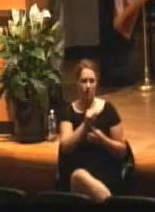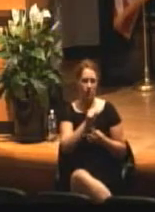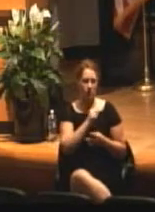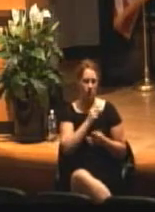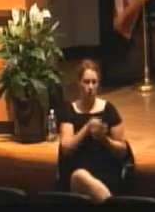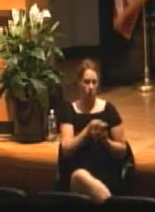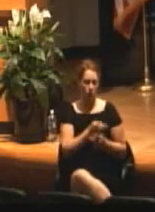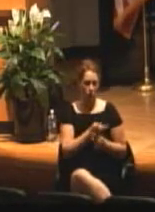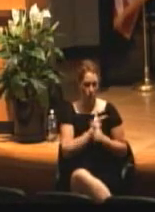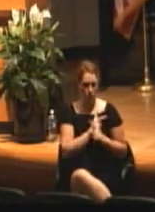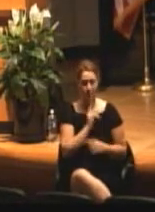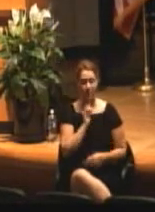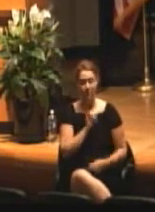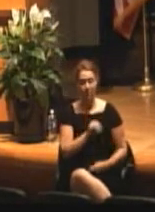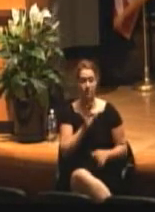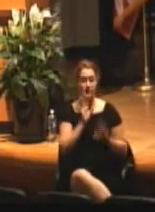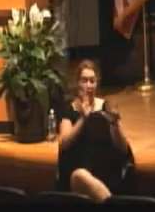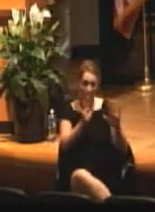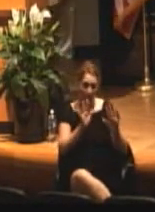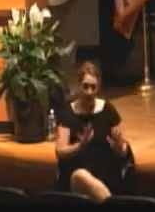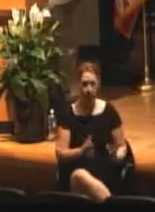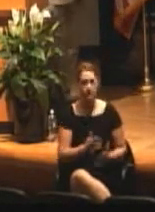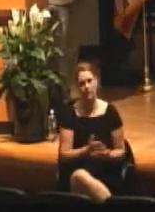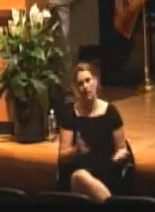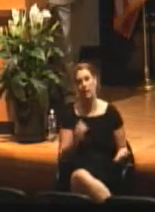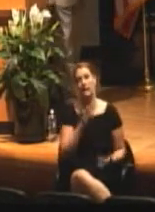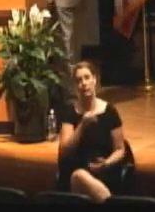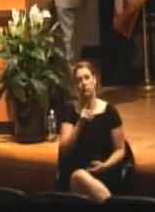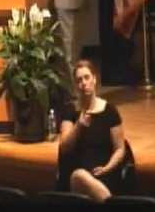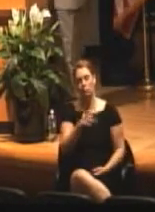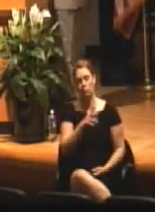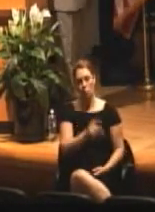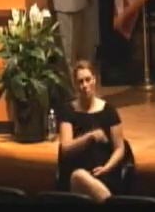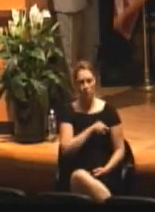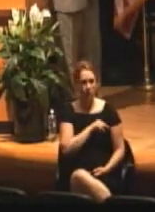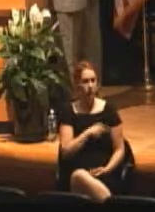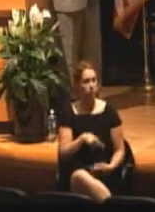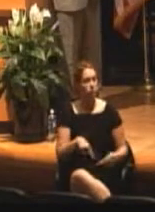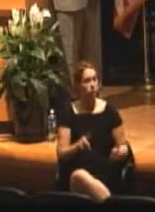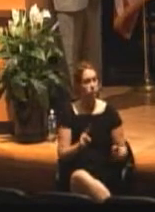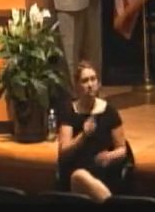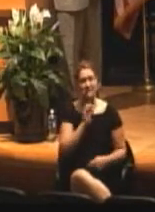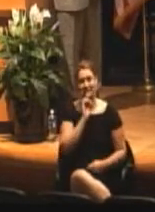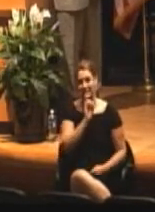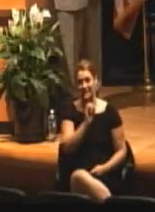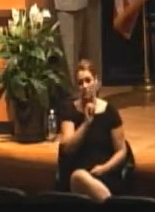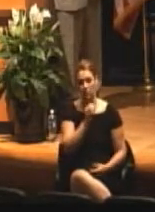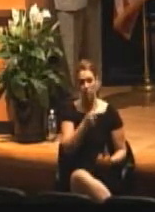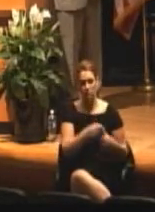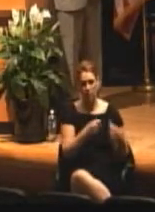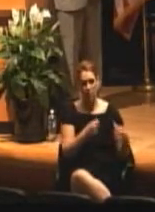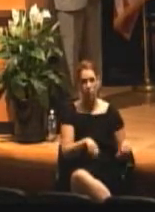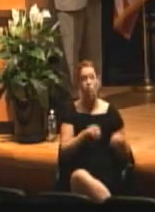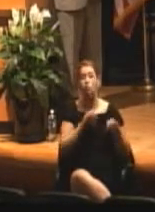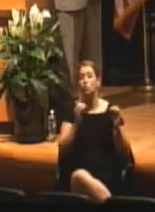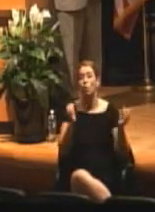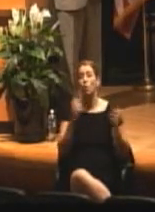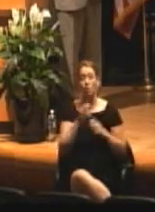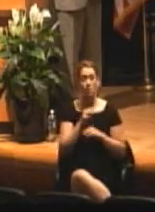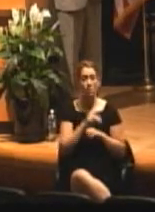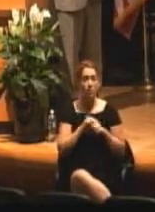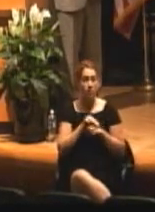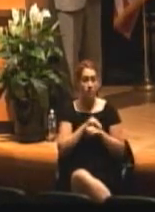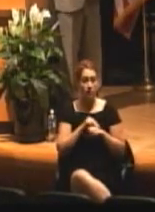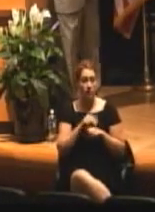product if you qualify for it. They allow zero down. There's no monthly mortgage insurance, even though there's, you know, no down payment